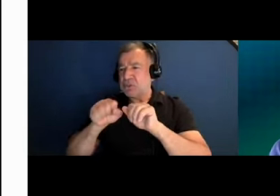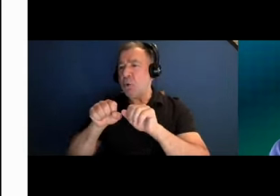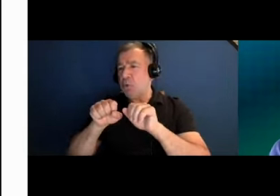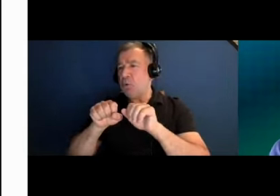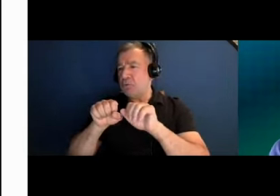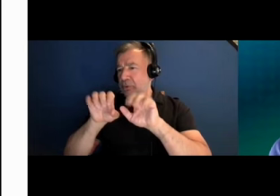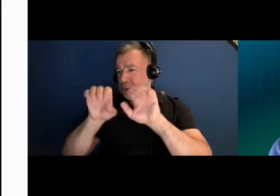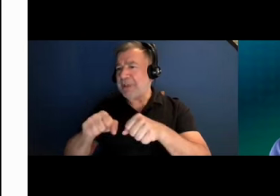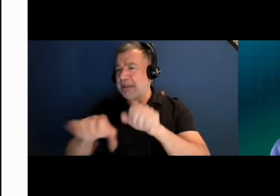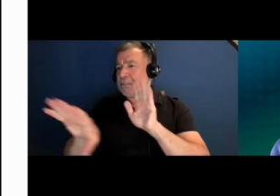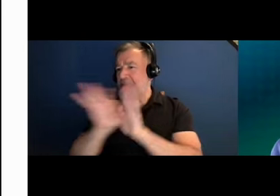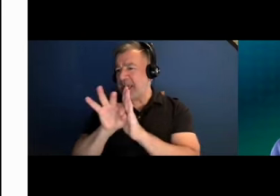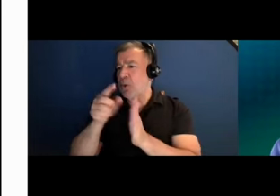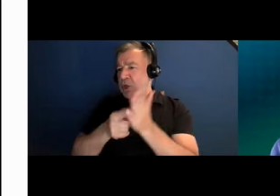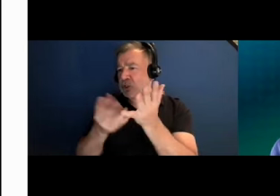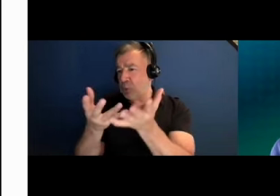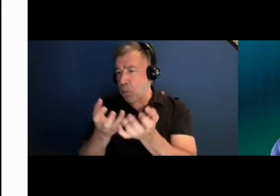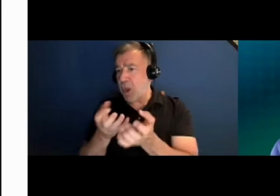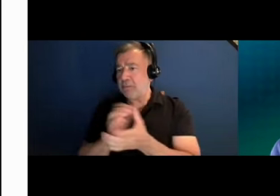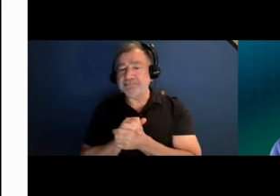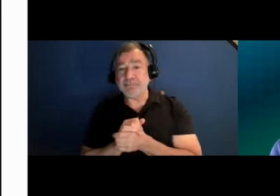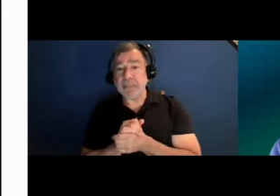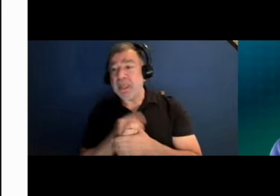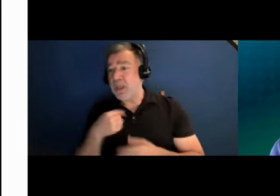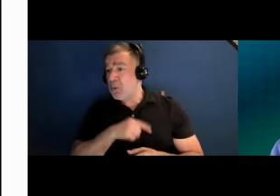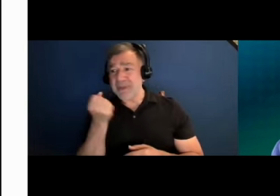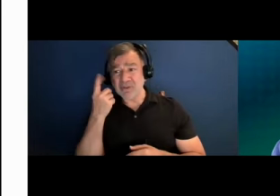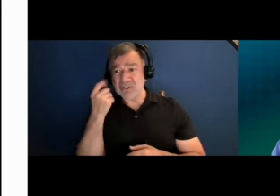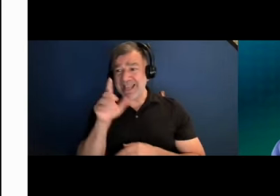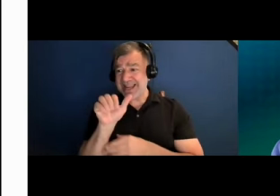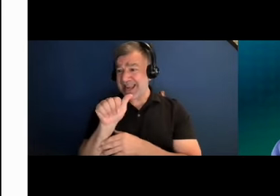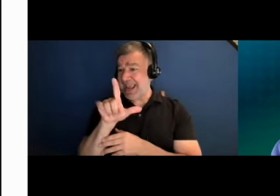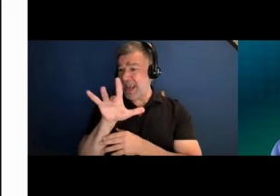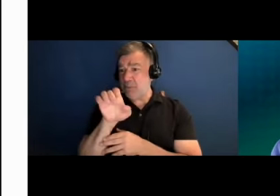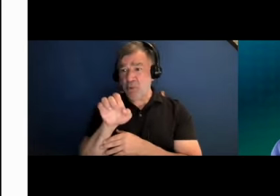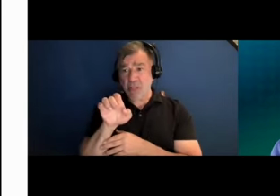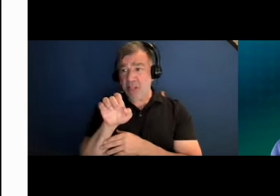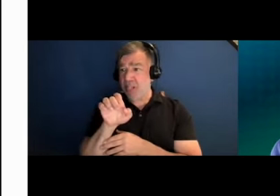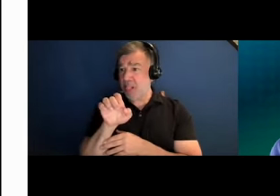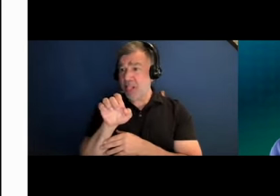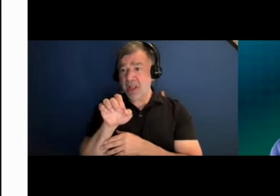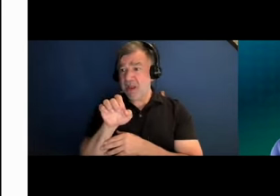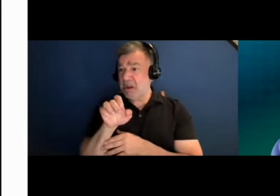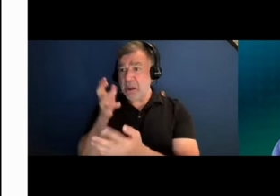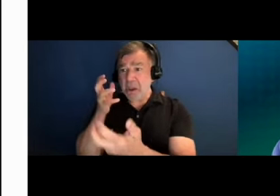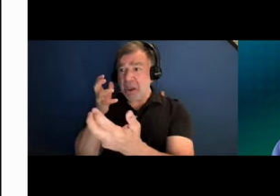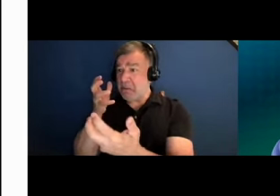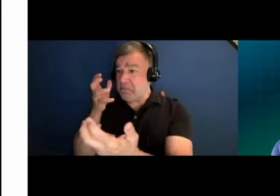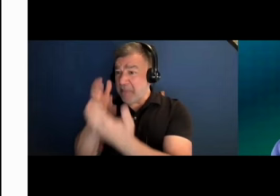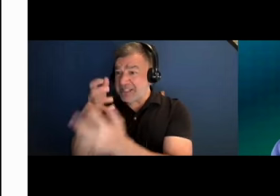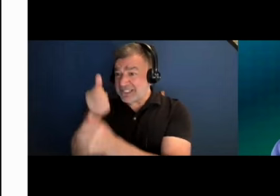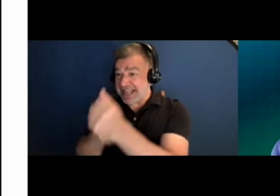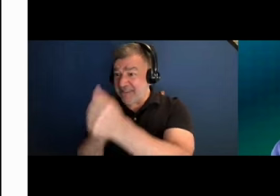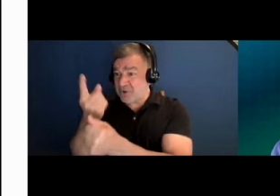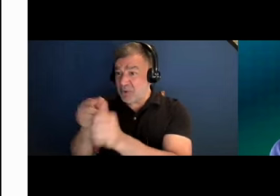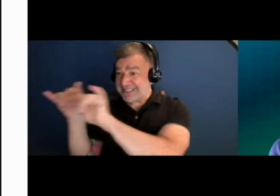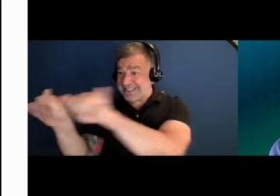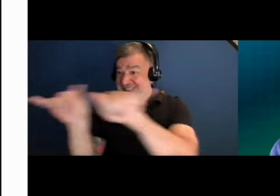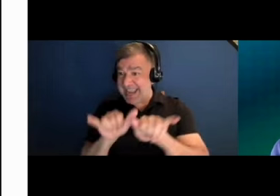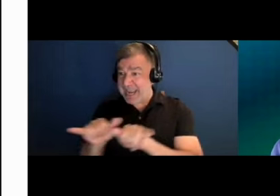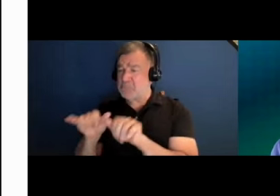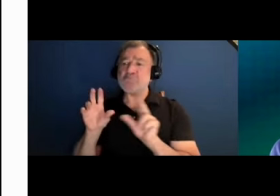We understand that Able is a journey and it is not a one-size-fits-all, and everyone will go